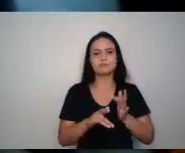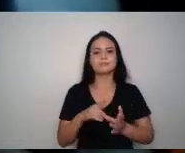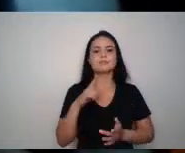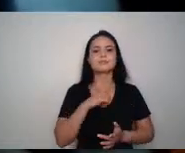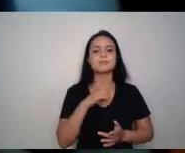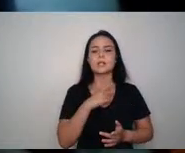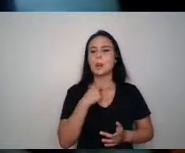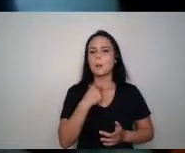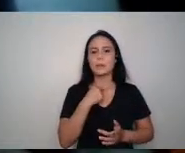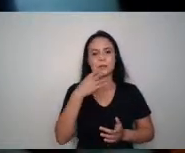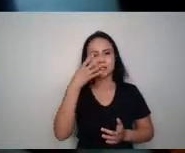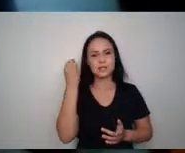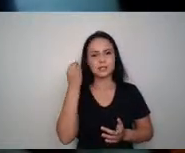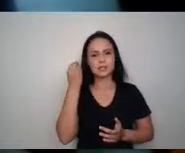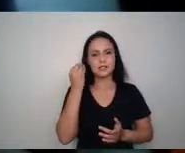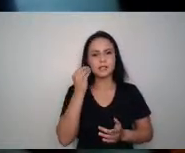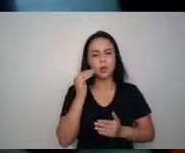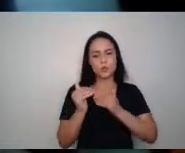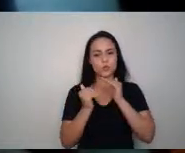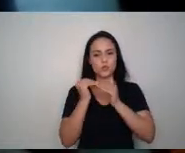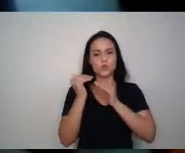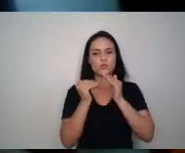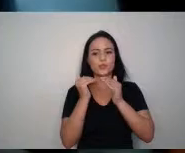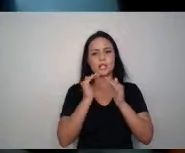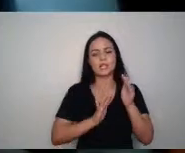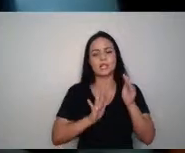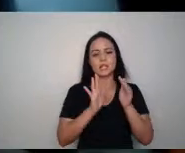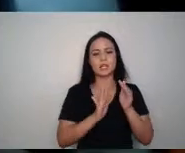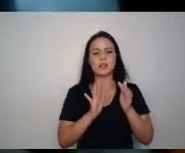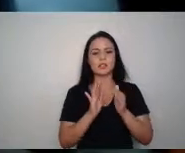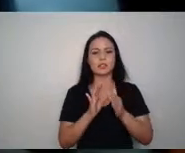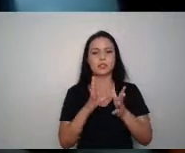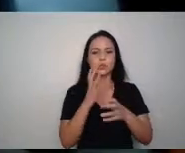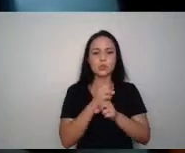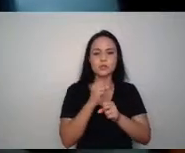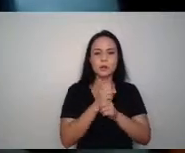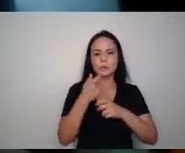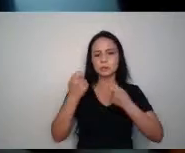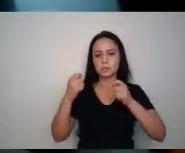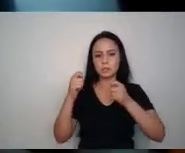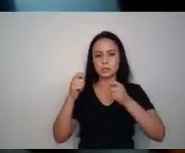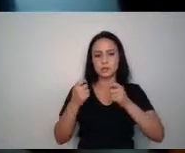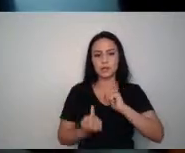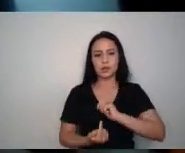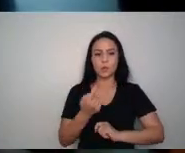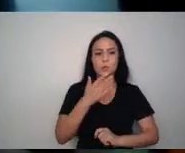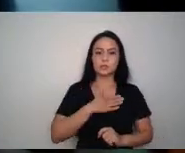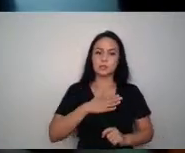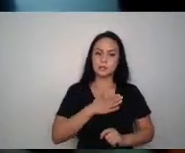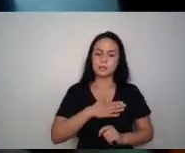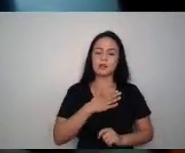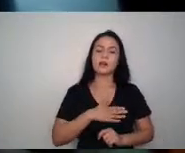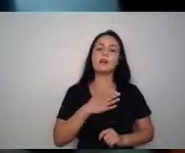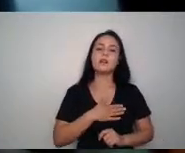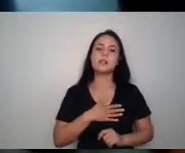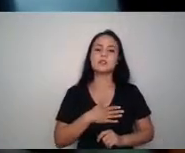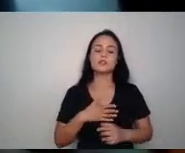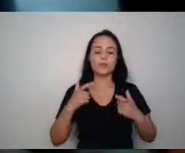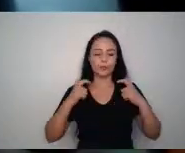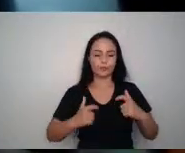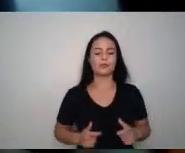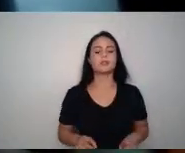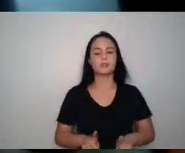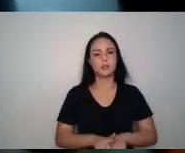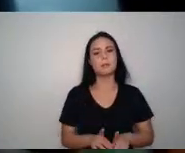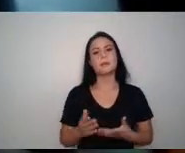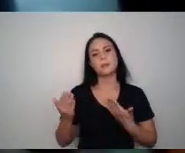be disconnected, because you cannot forget to rest completely. You need